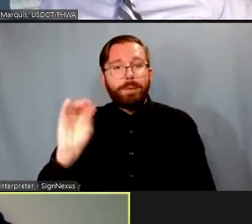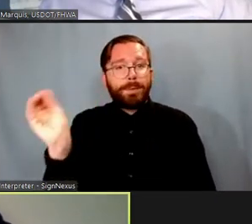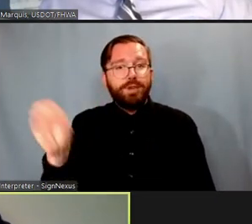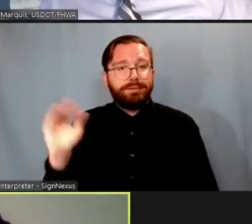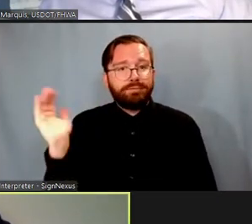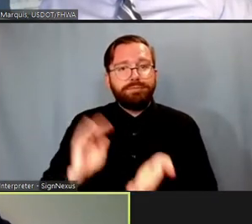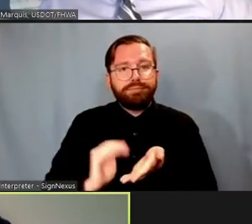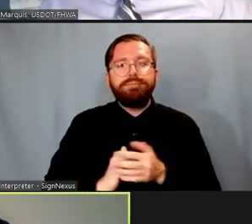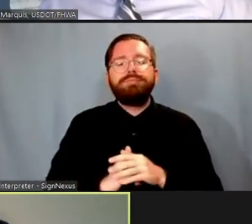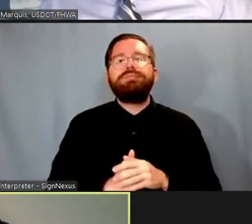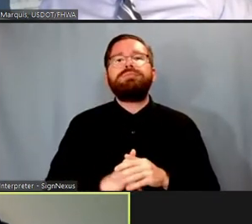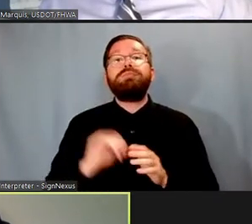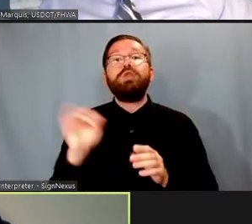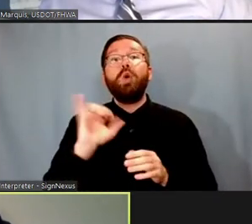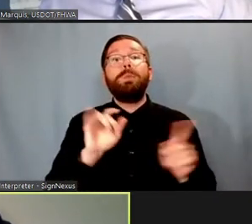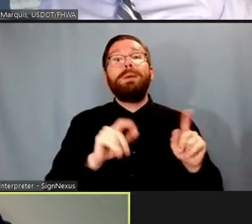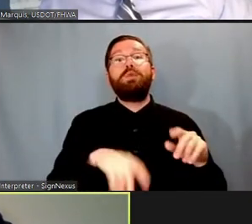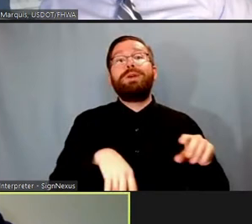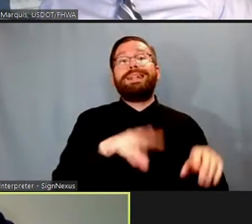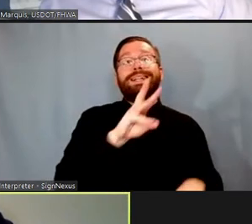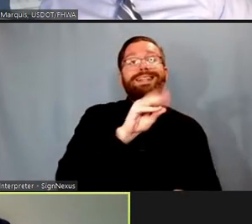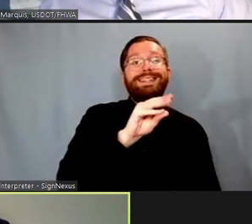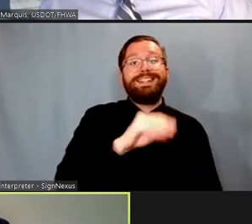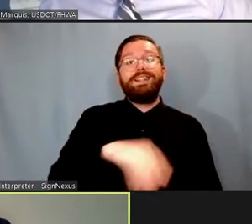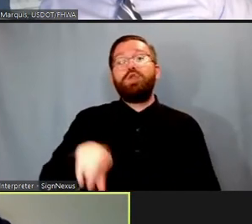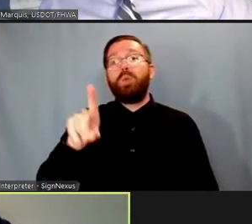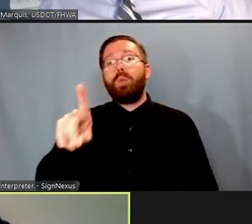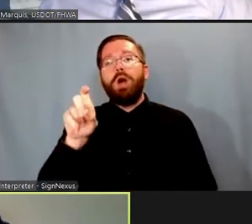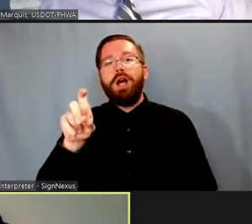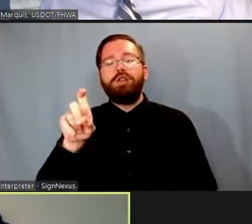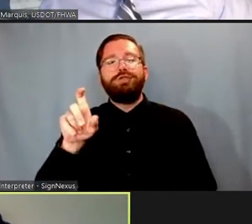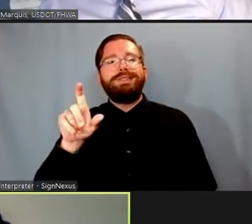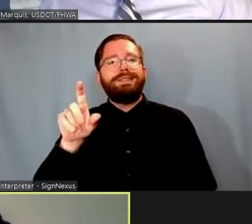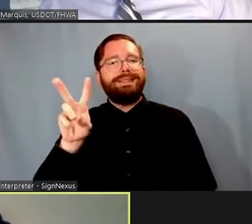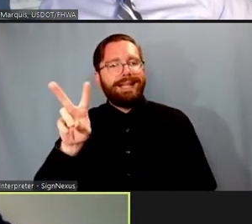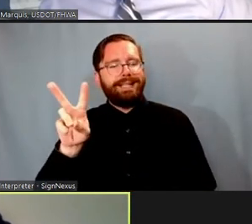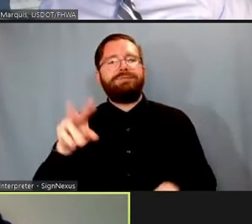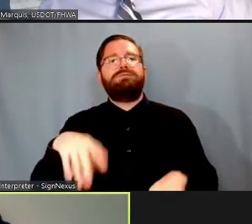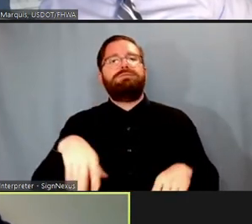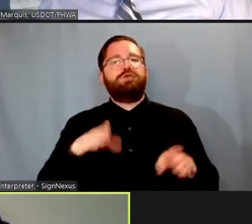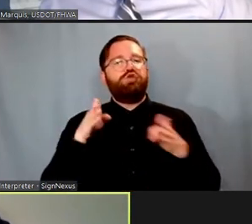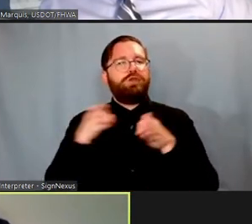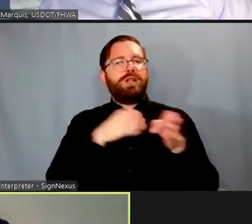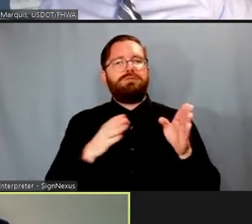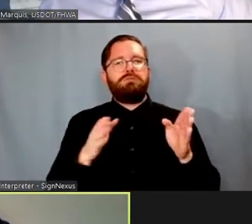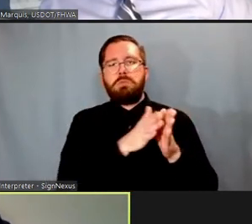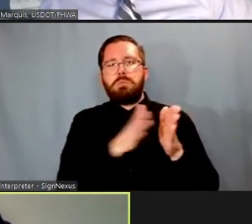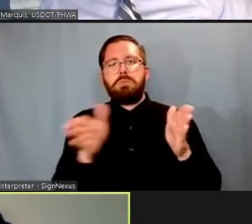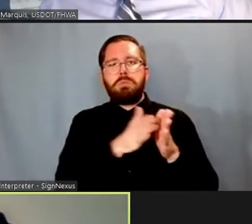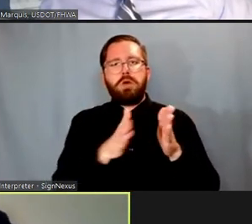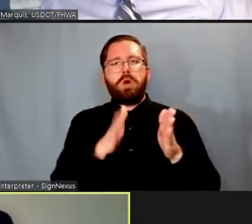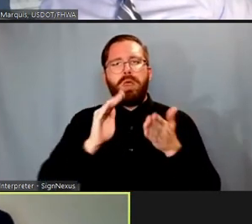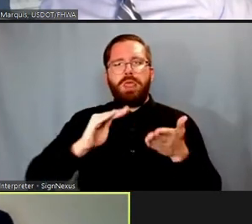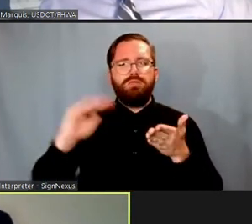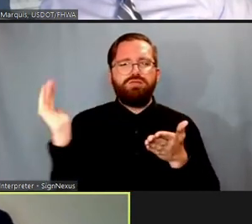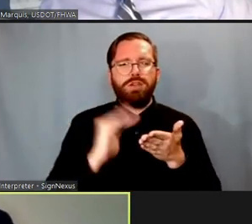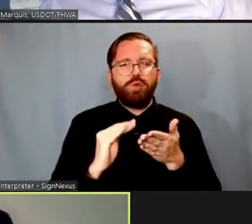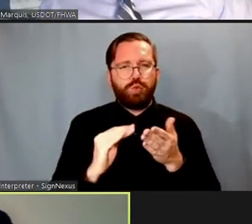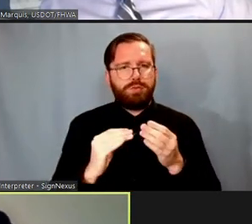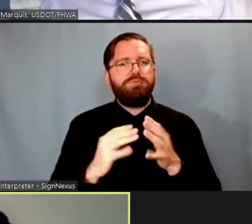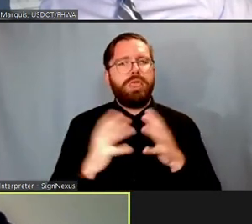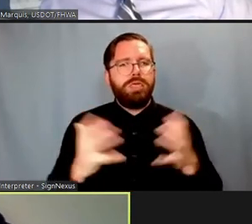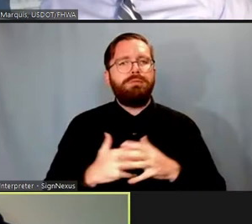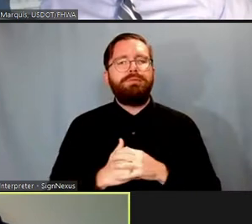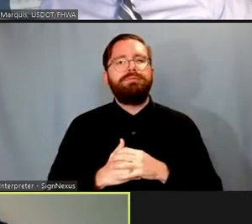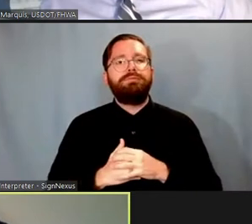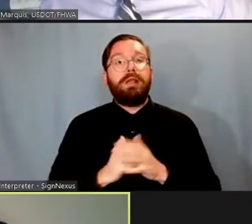60th and 82nd streets would shrink by 11 an additional 1 reduction between 82nd and 126th streets these